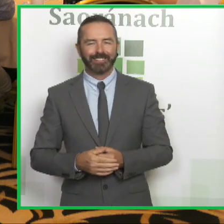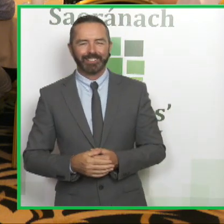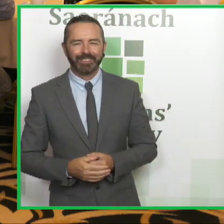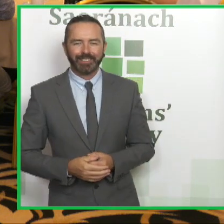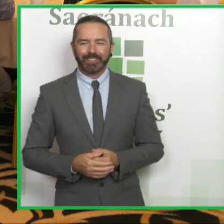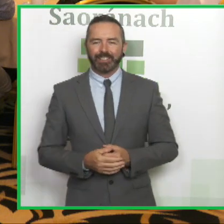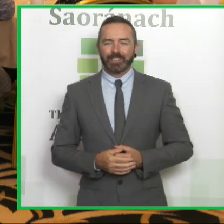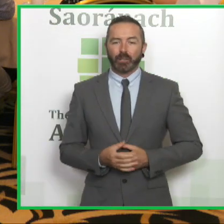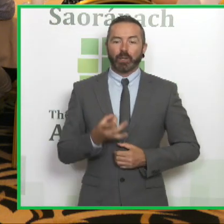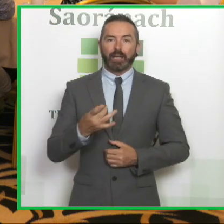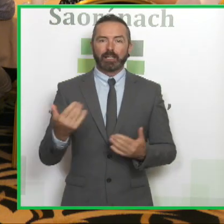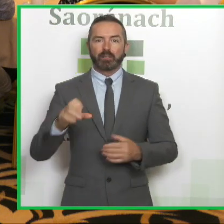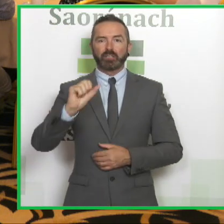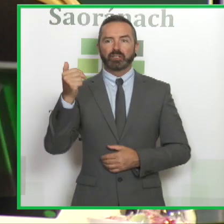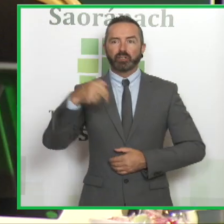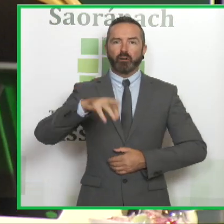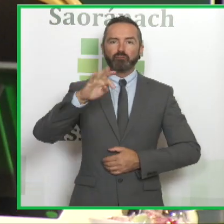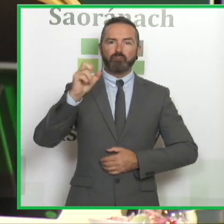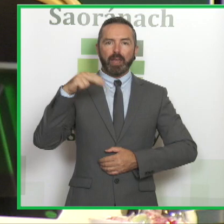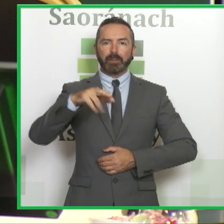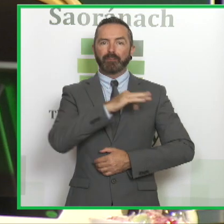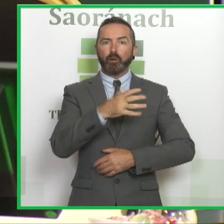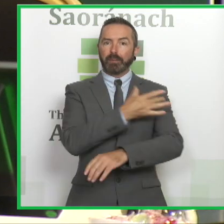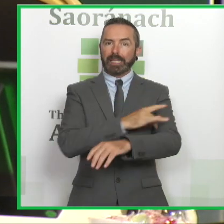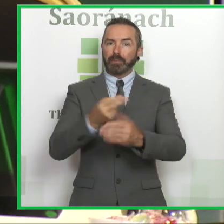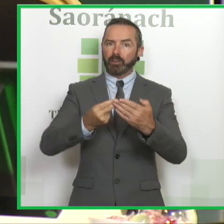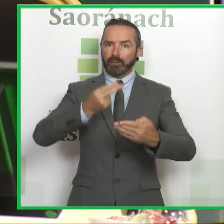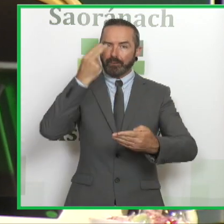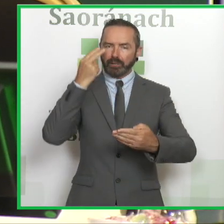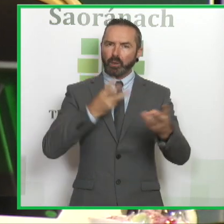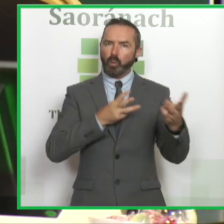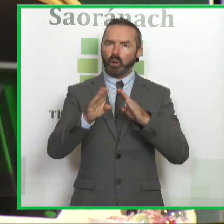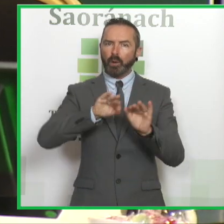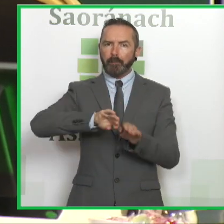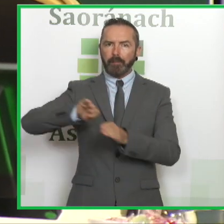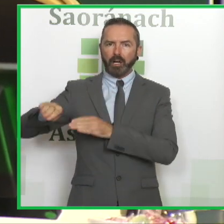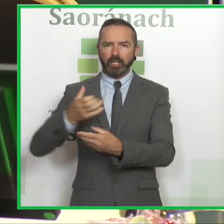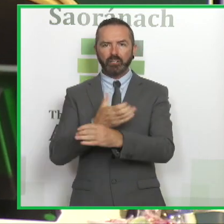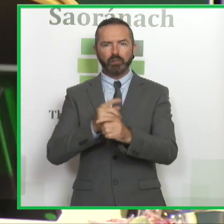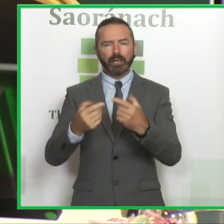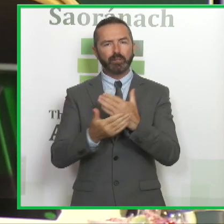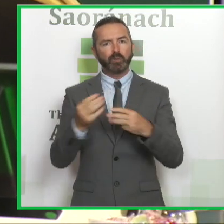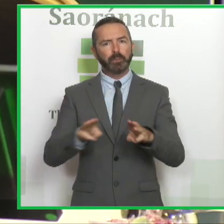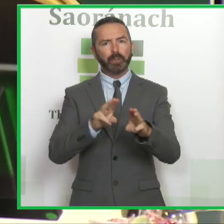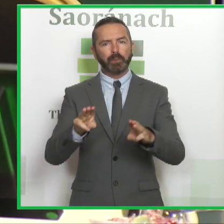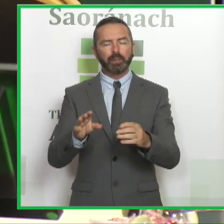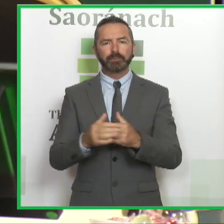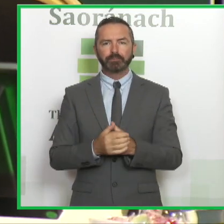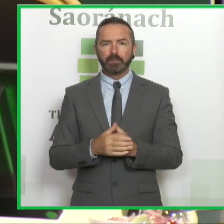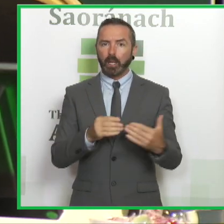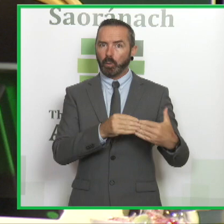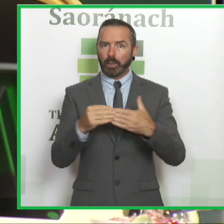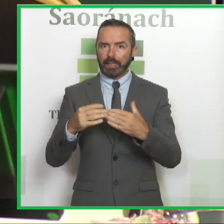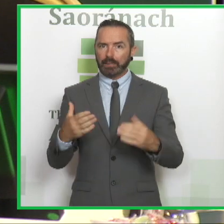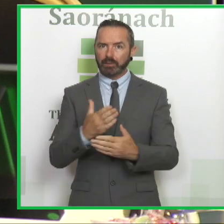Redmond. Sean is an adjunct professor with the University of Limerick. He's huge experience working with marginalised children and young people, and he's leading some really key research that I